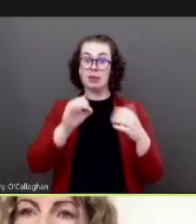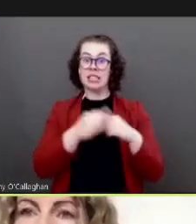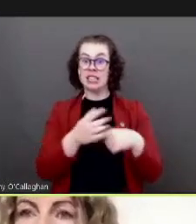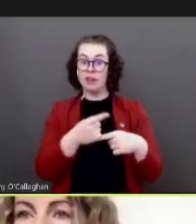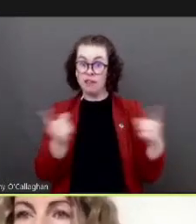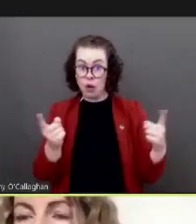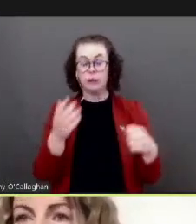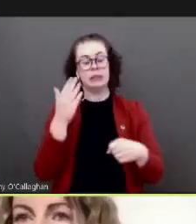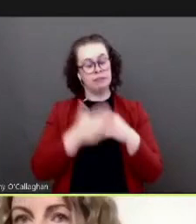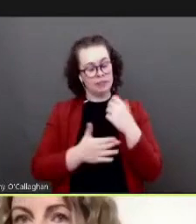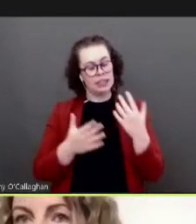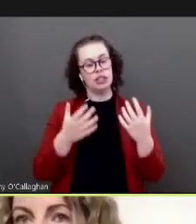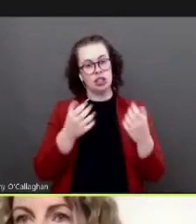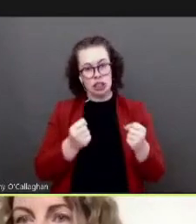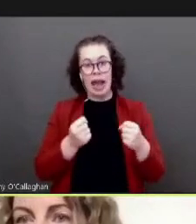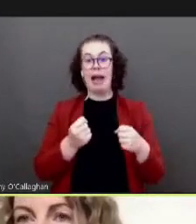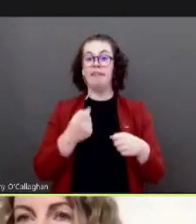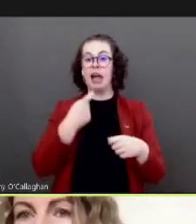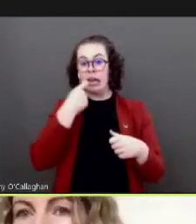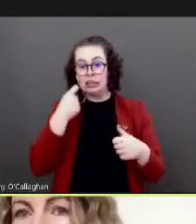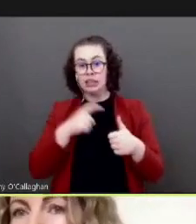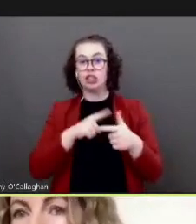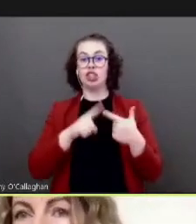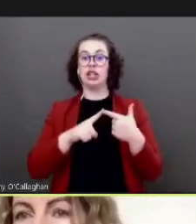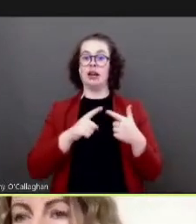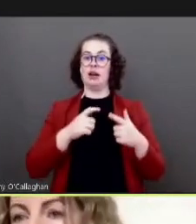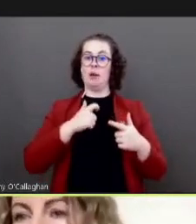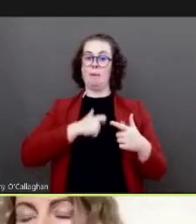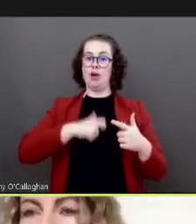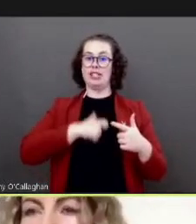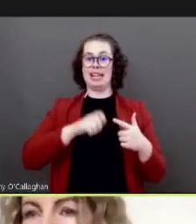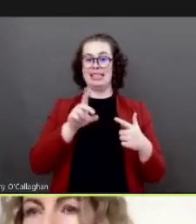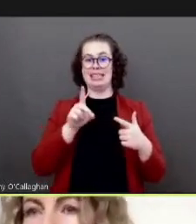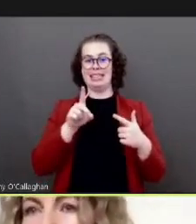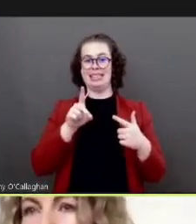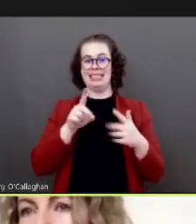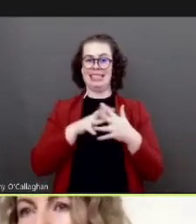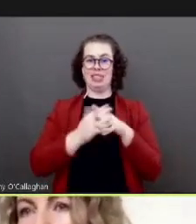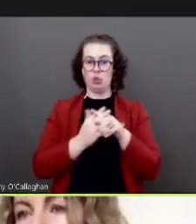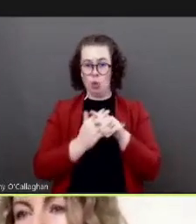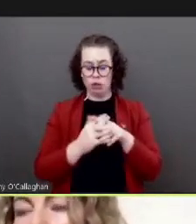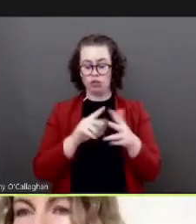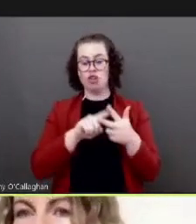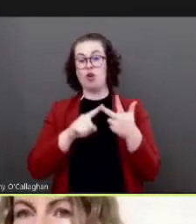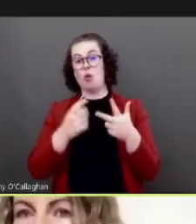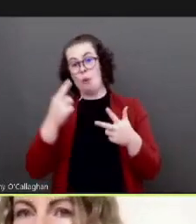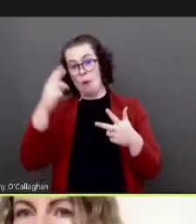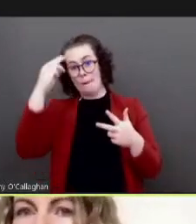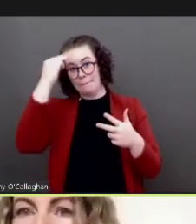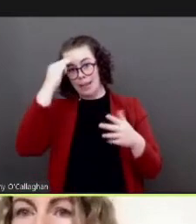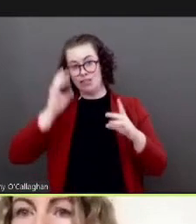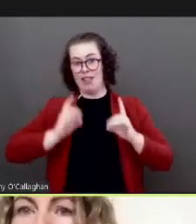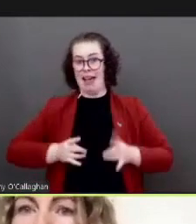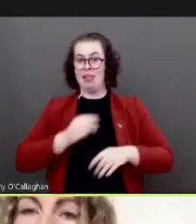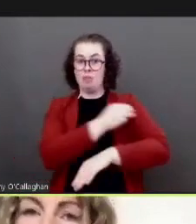mental illness, addiction or personality disorder. And on the ground, that feels very reflective of the cohort in our prisons.